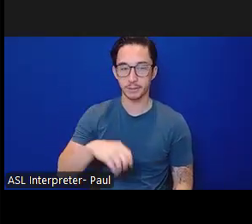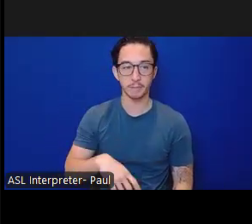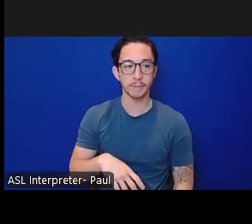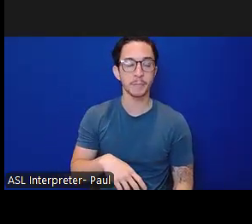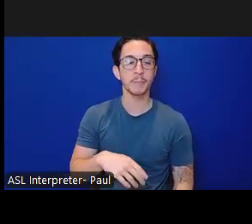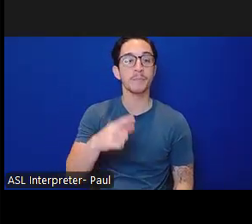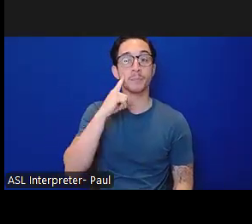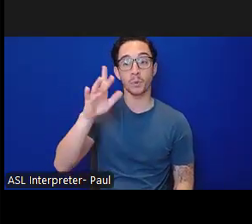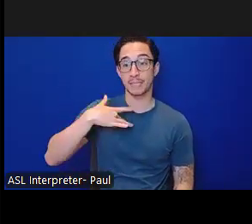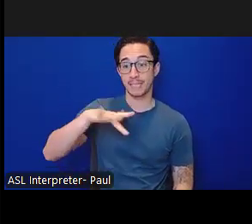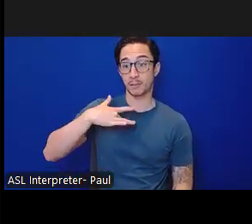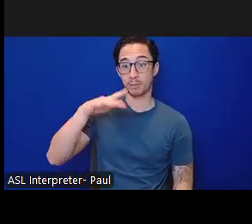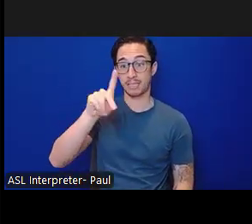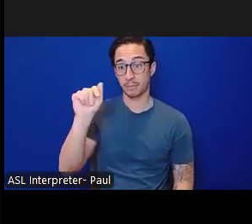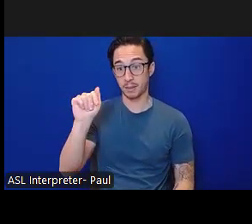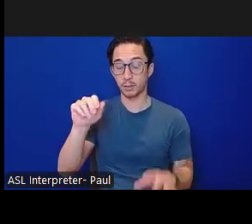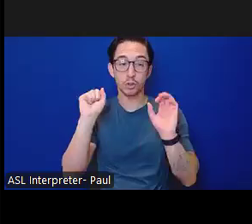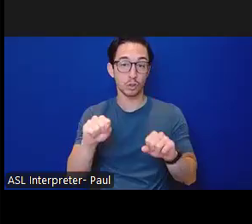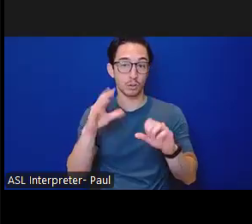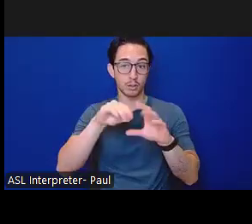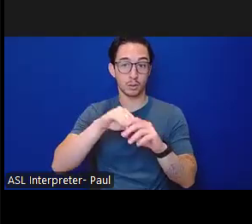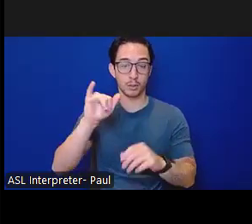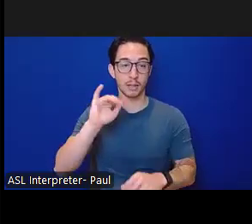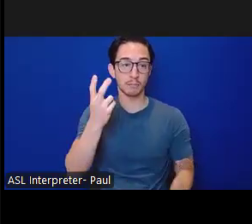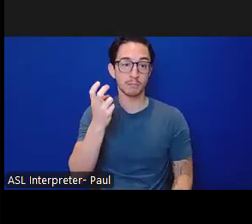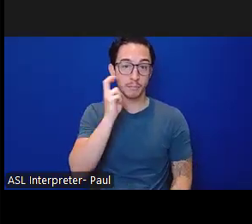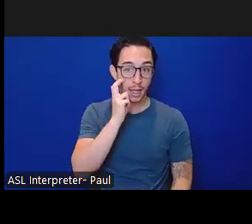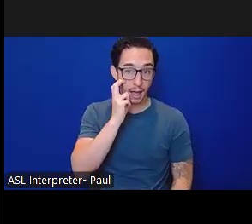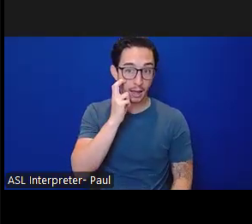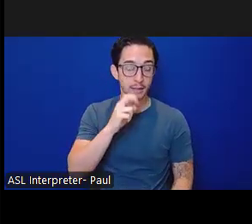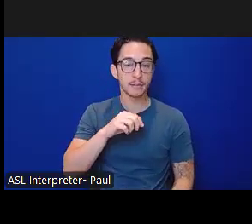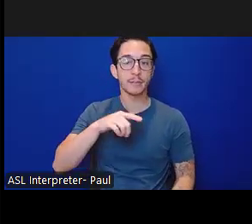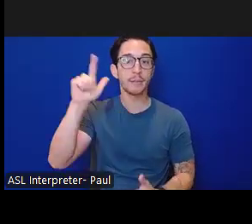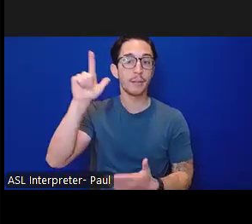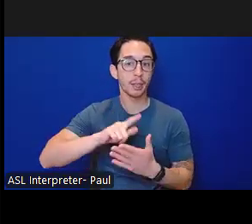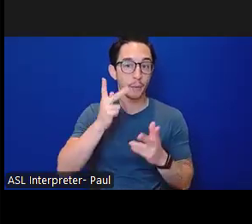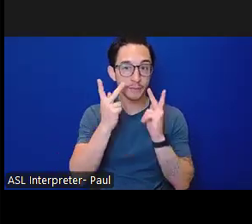For sensory disabilities, it can include things like blindness or low vision.